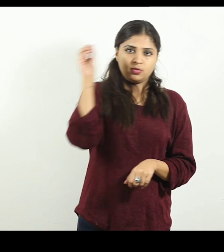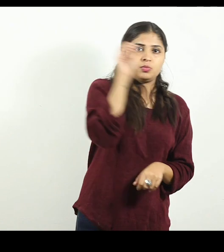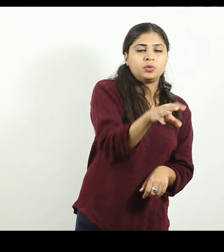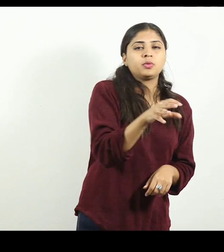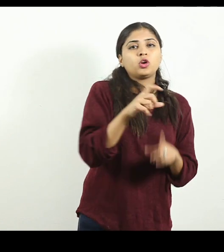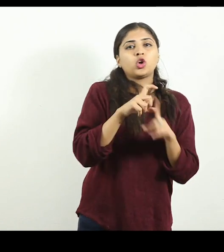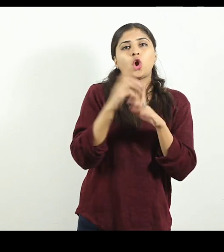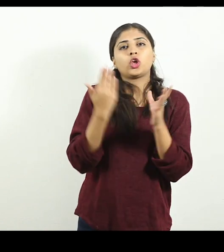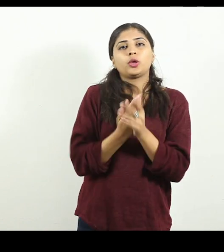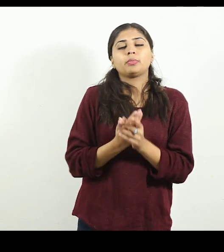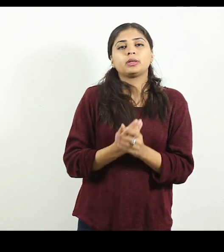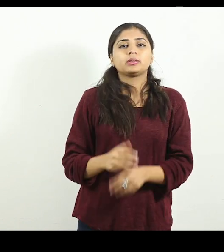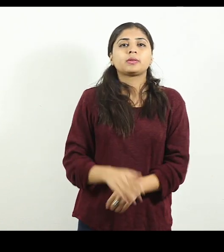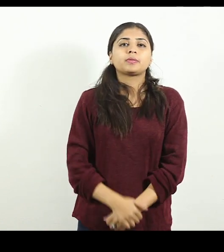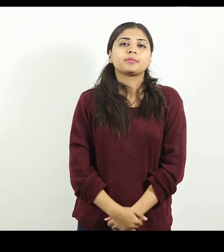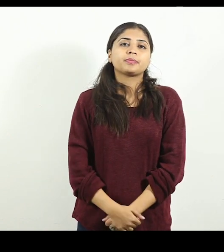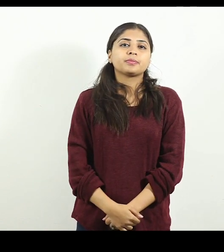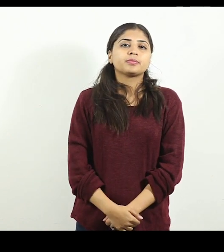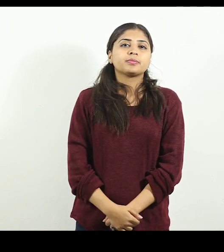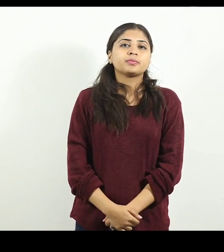document.